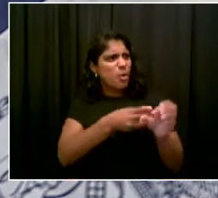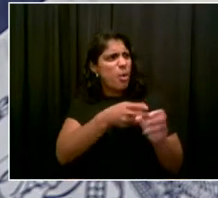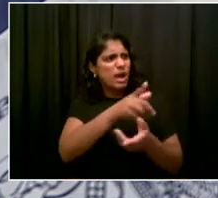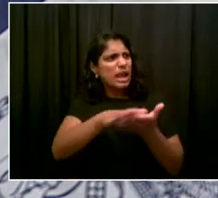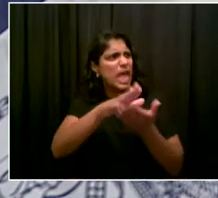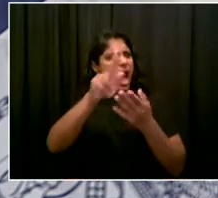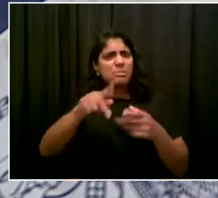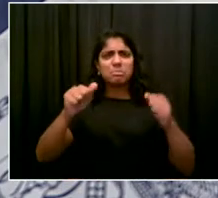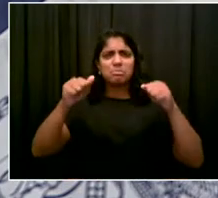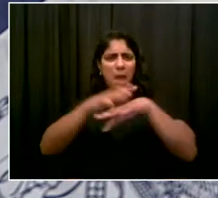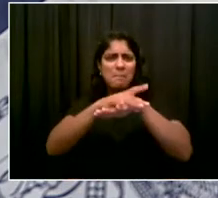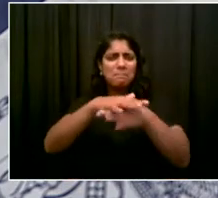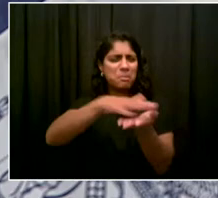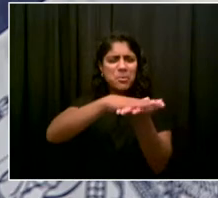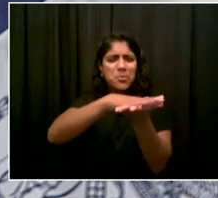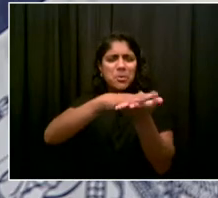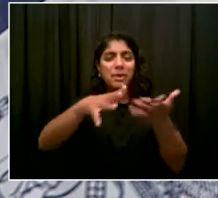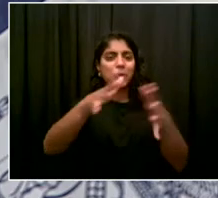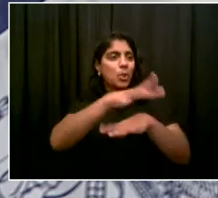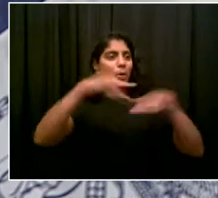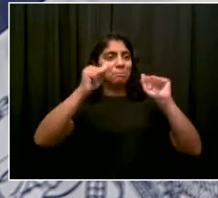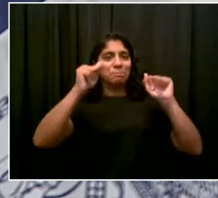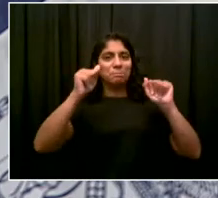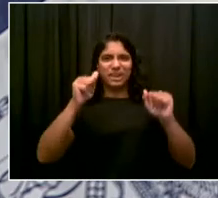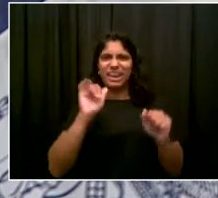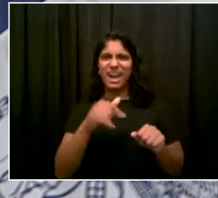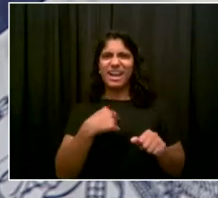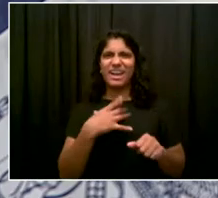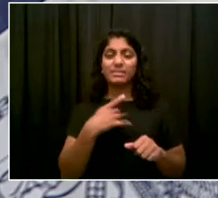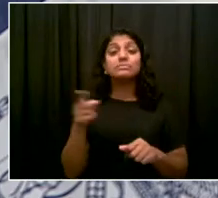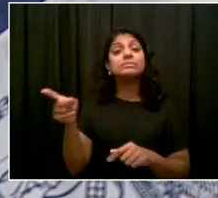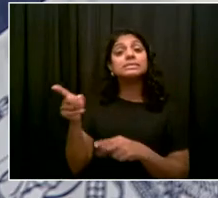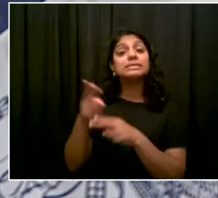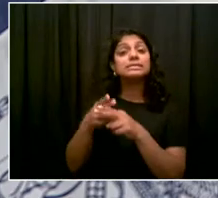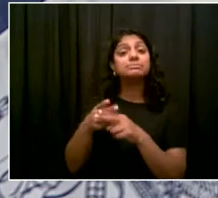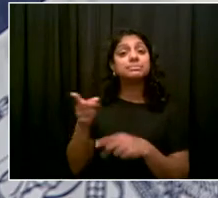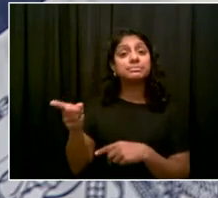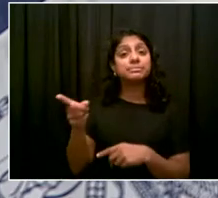him and his district. My pleasure to introduce Councilmember Eric Dinowitz.